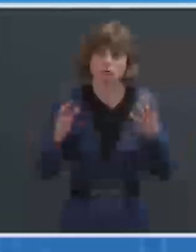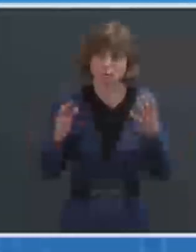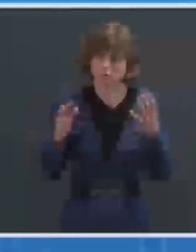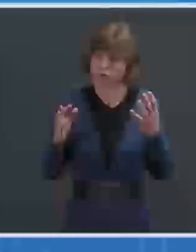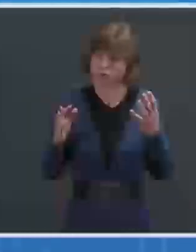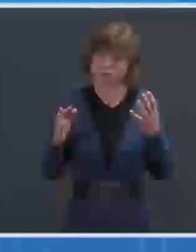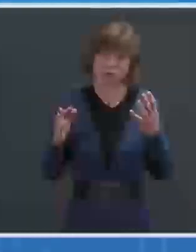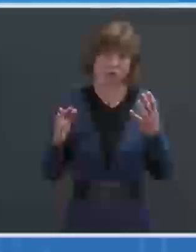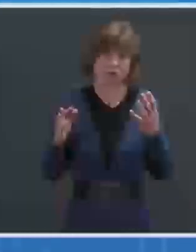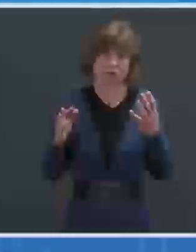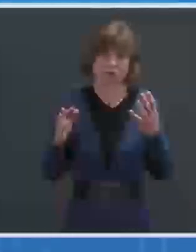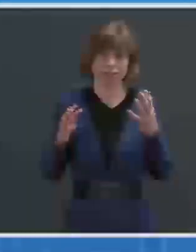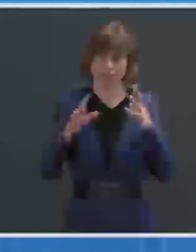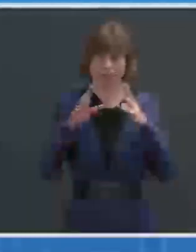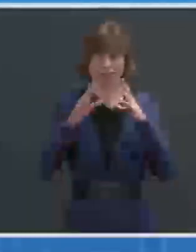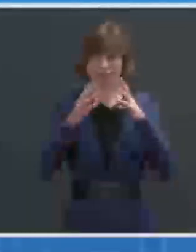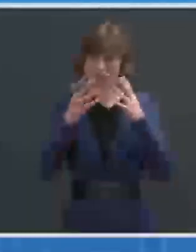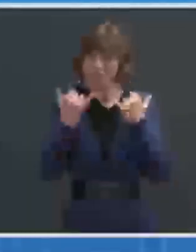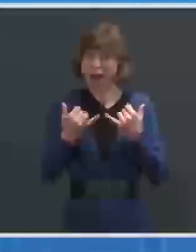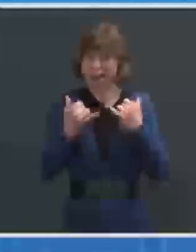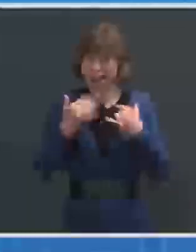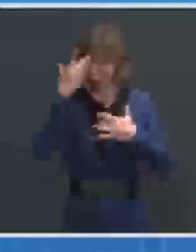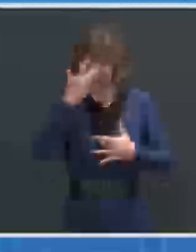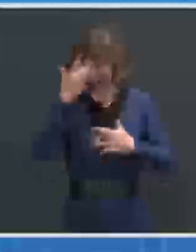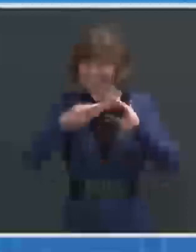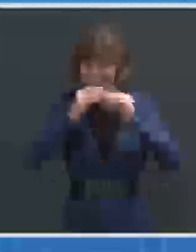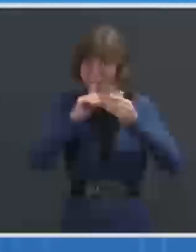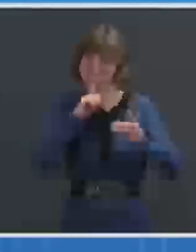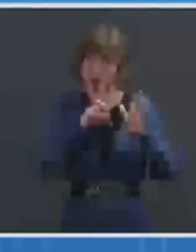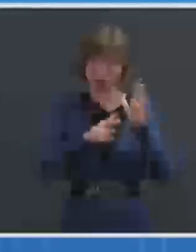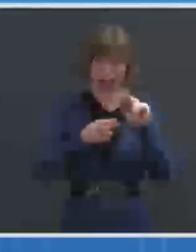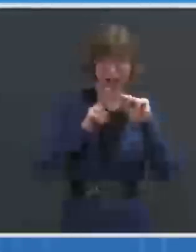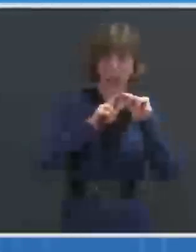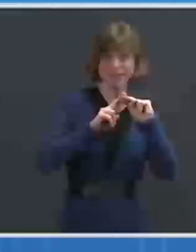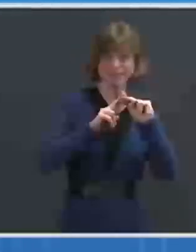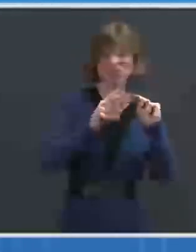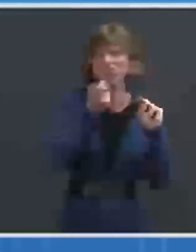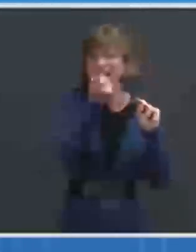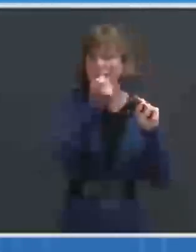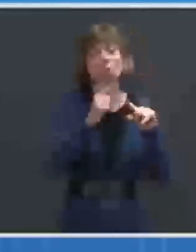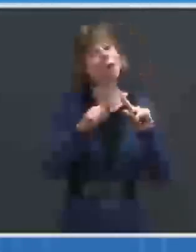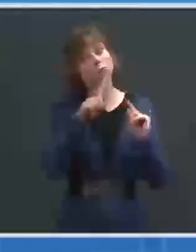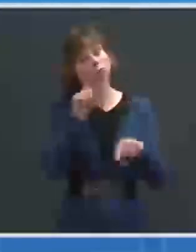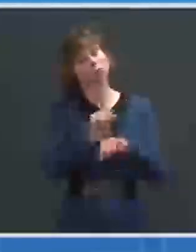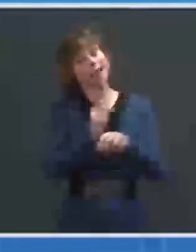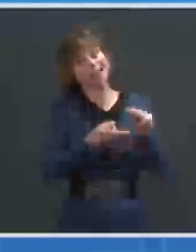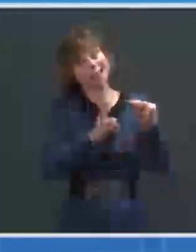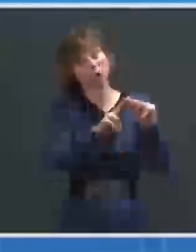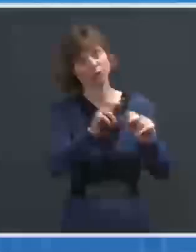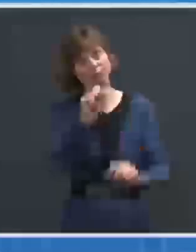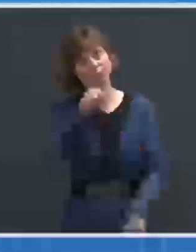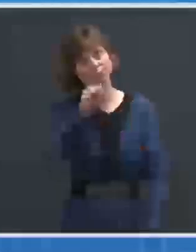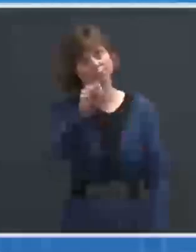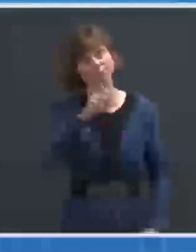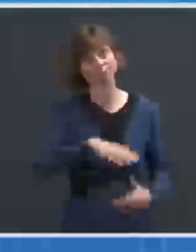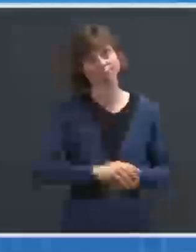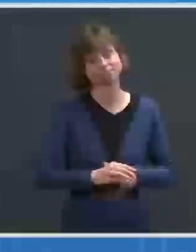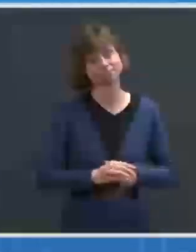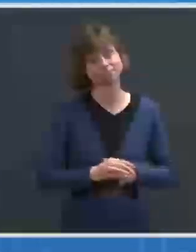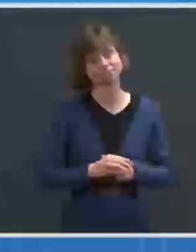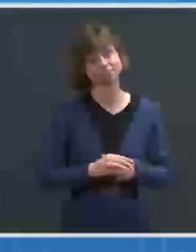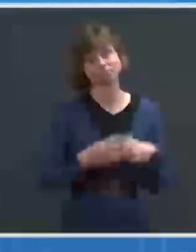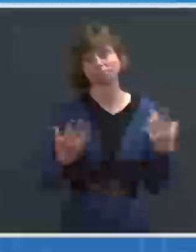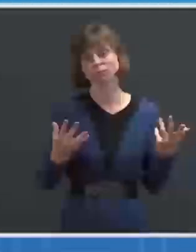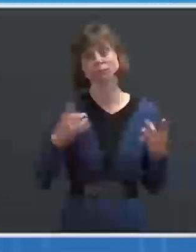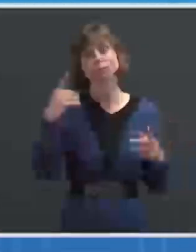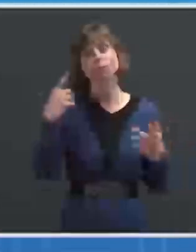our cases are increasing right now, slightly, but they are. And so, the goal is not to sort of